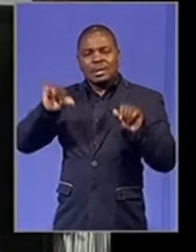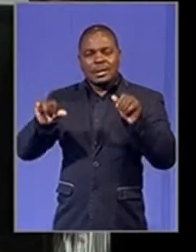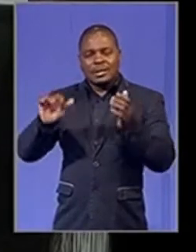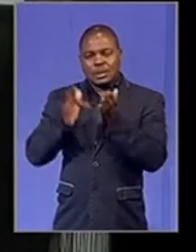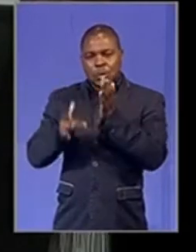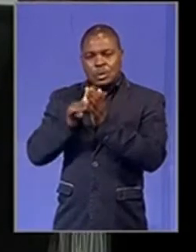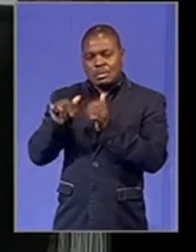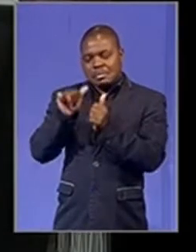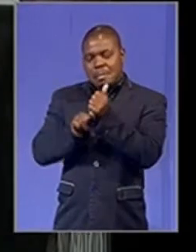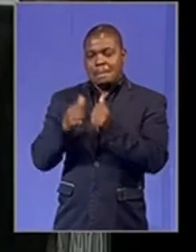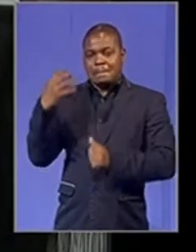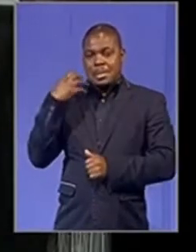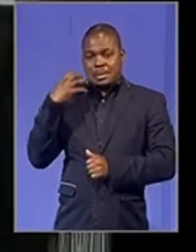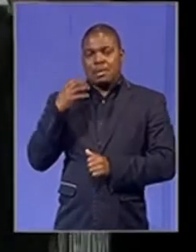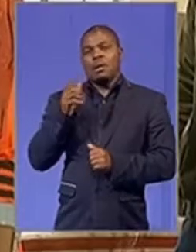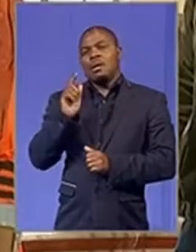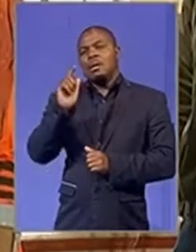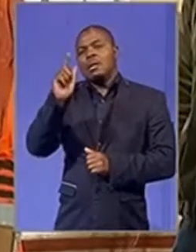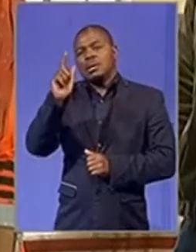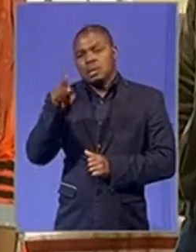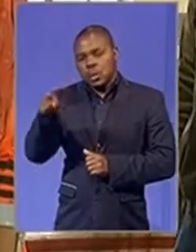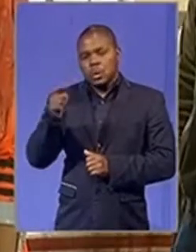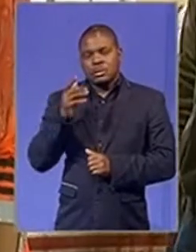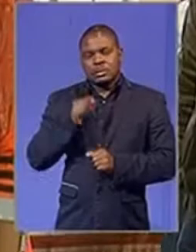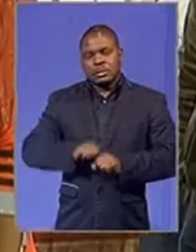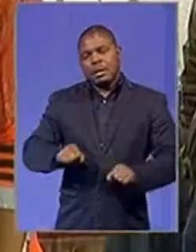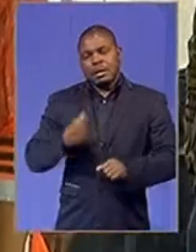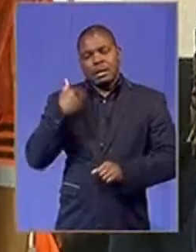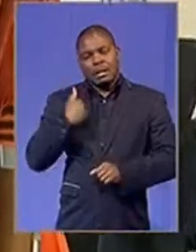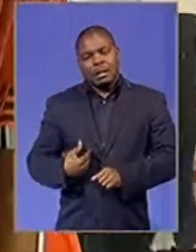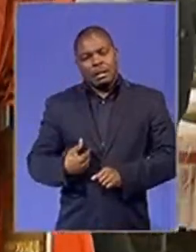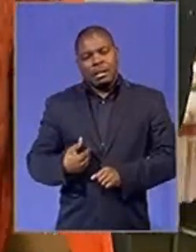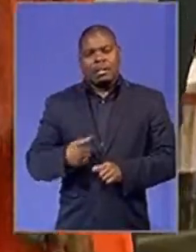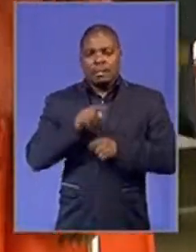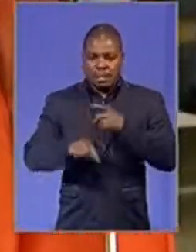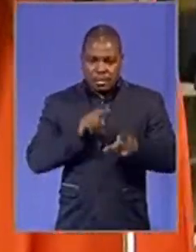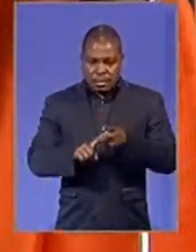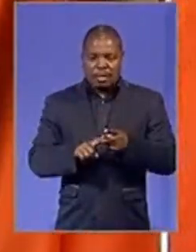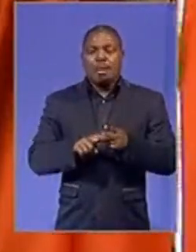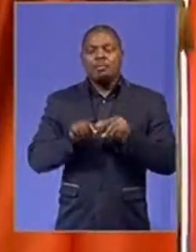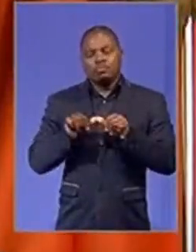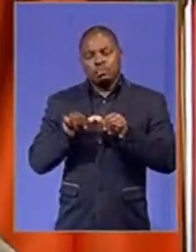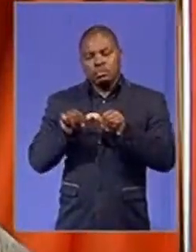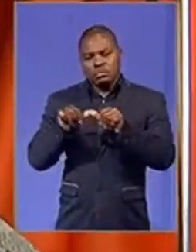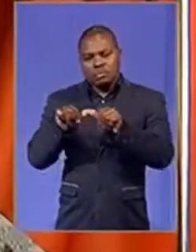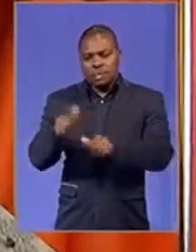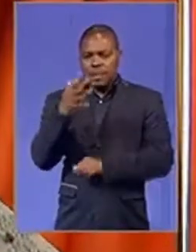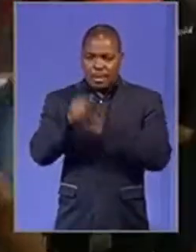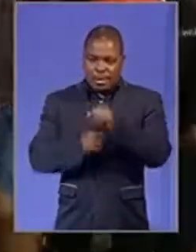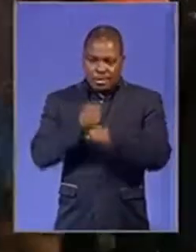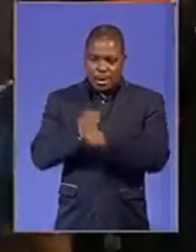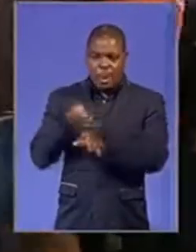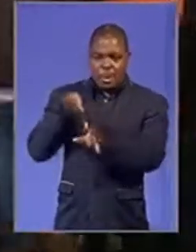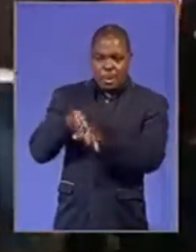technology. Ha morao hona selemong seo yaba o shwa lehlakore le ha o le jwalo o ile a phethela nako ya hae ya dilemo tse 5 e le setho